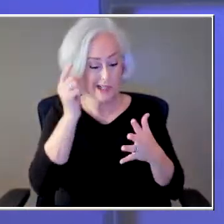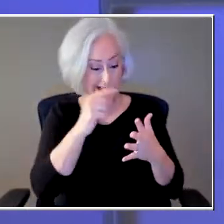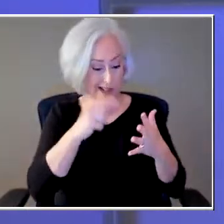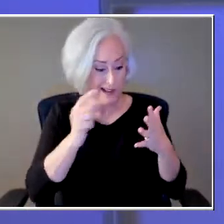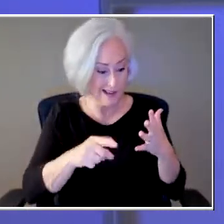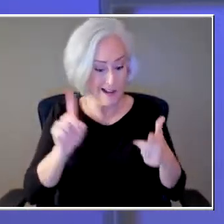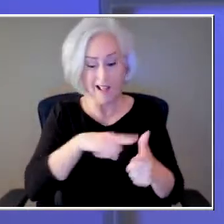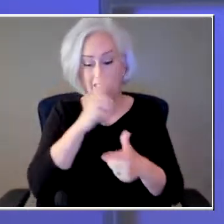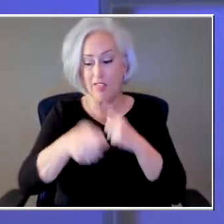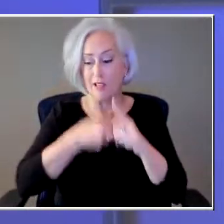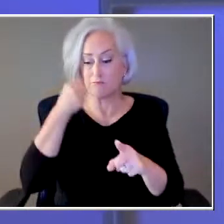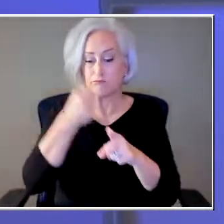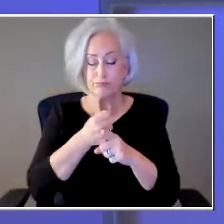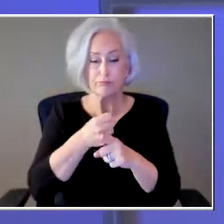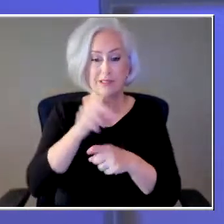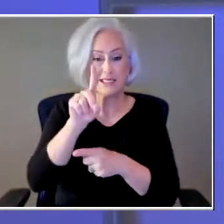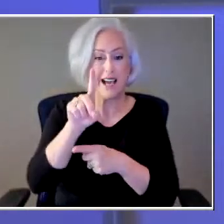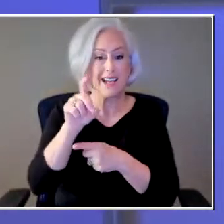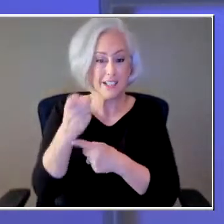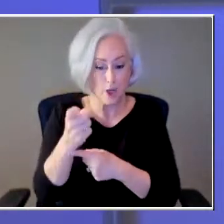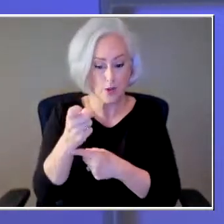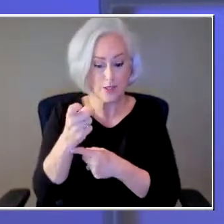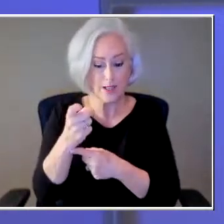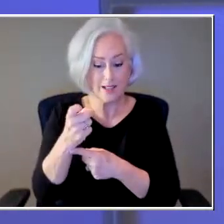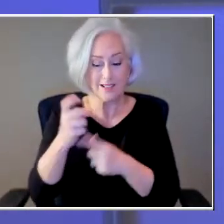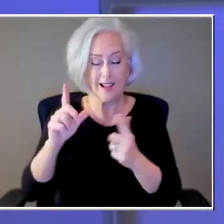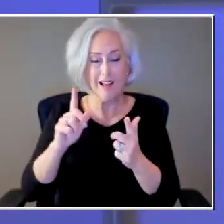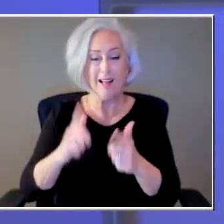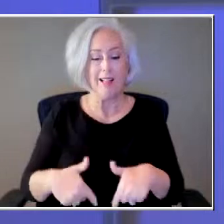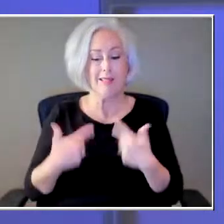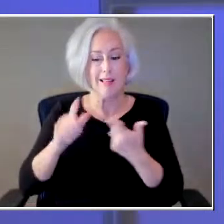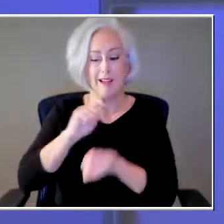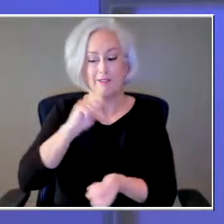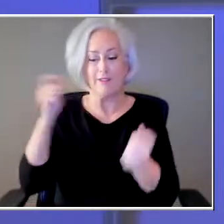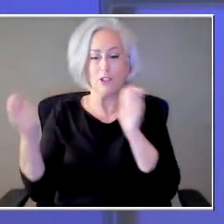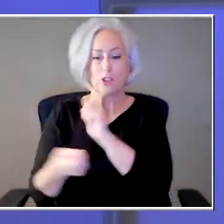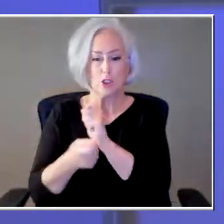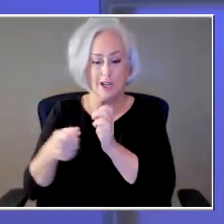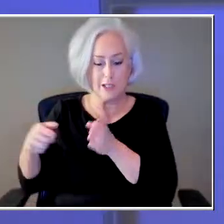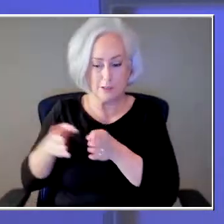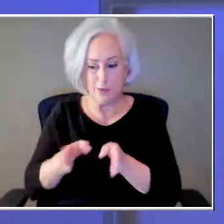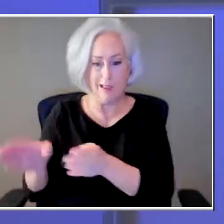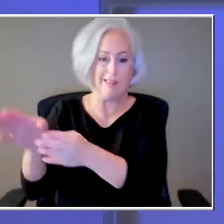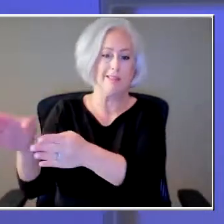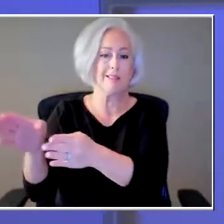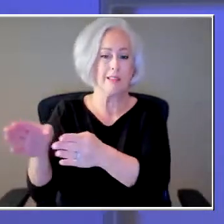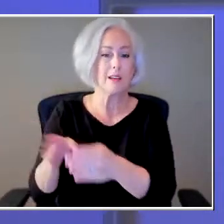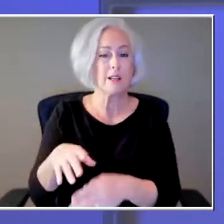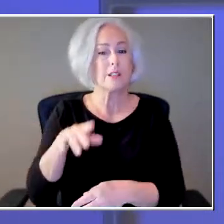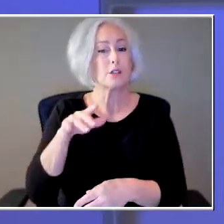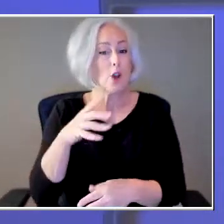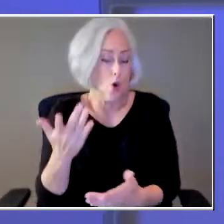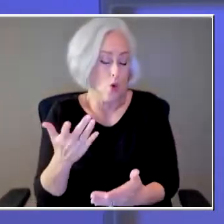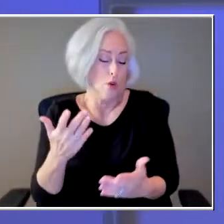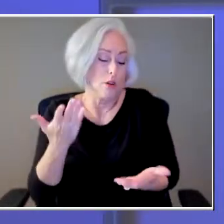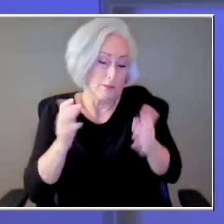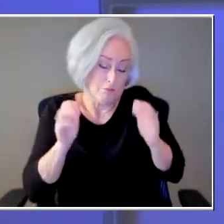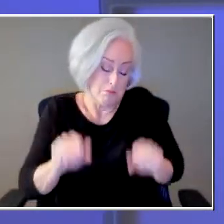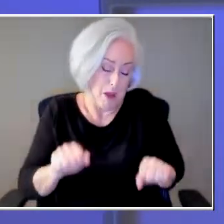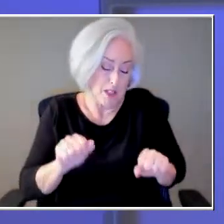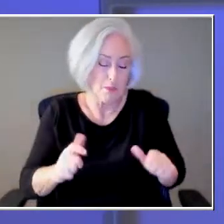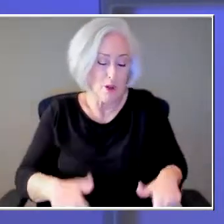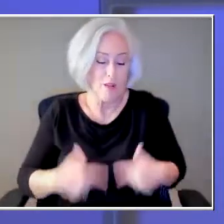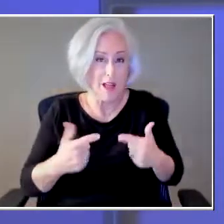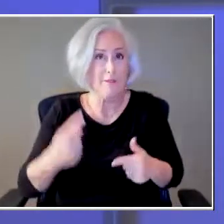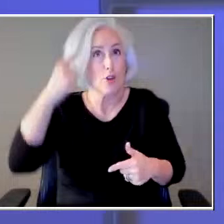things. So there's a grief there, that big change. So really it can be the life that you thought that you were going to have and all the changes that